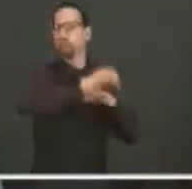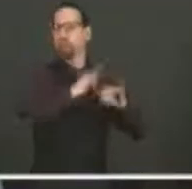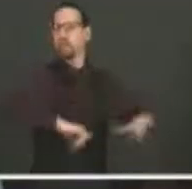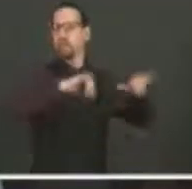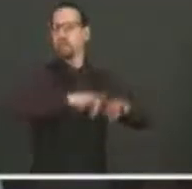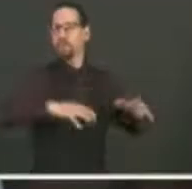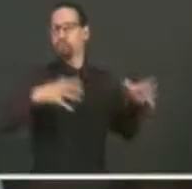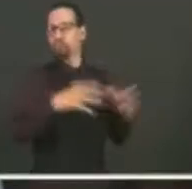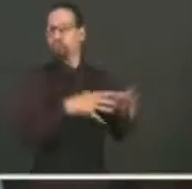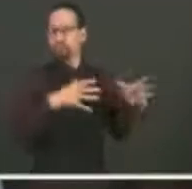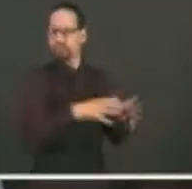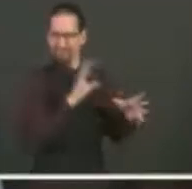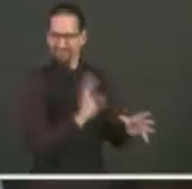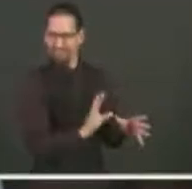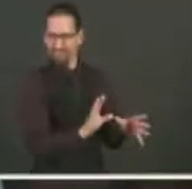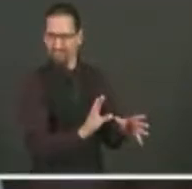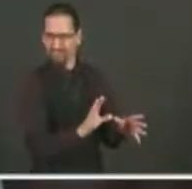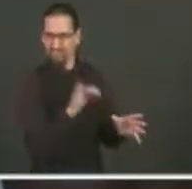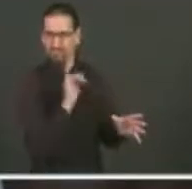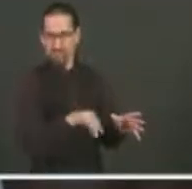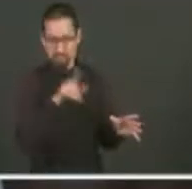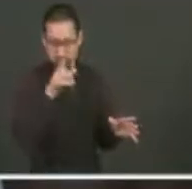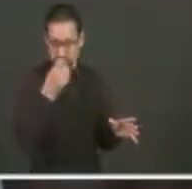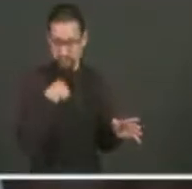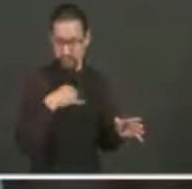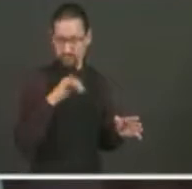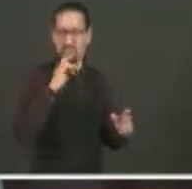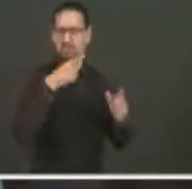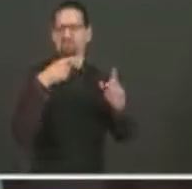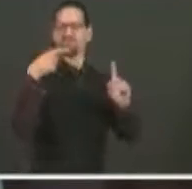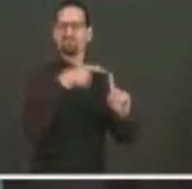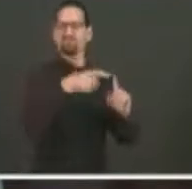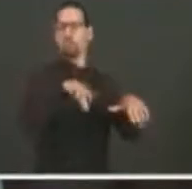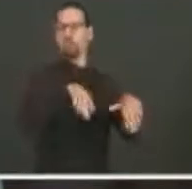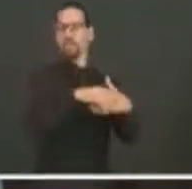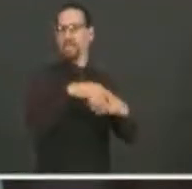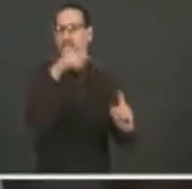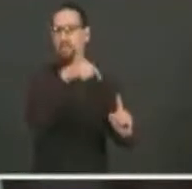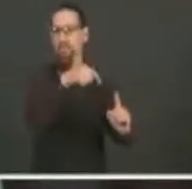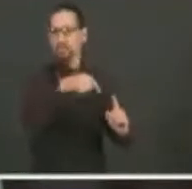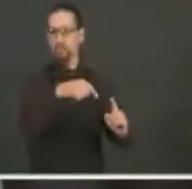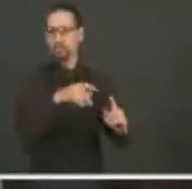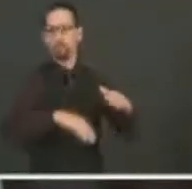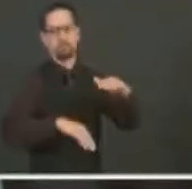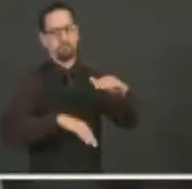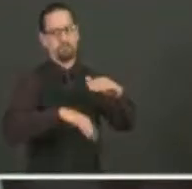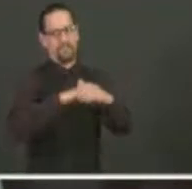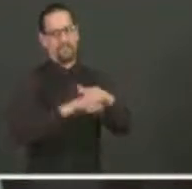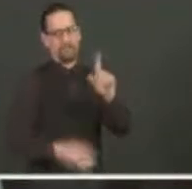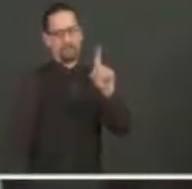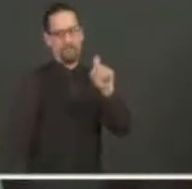Brian's question, the wedding. So for example, so that is maximum 150 outdoors.